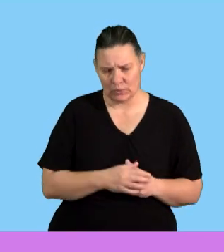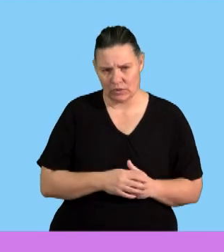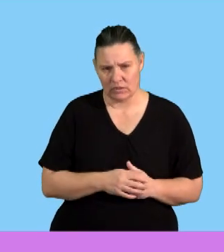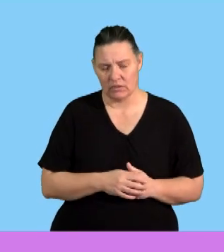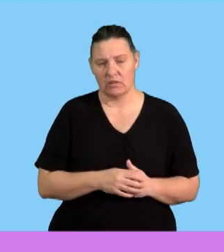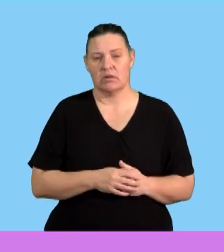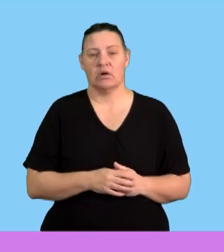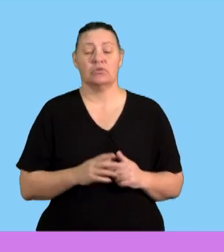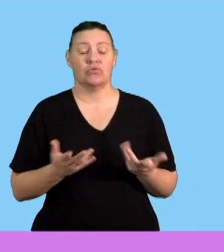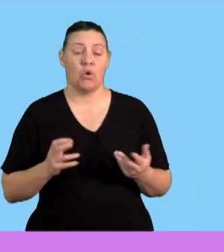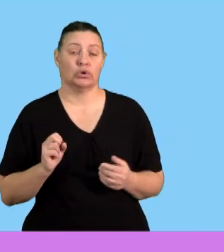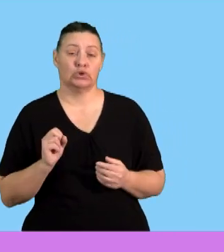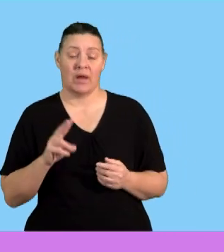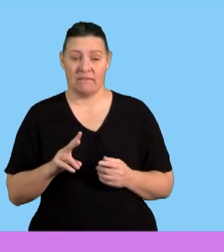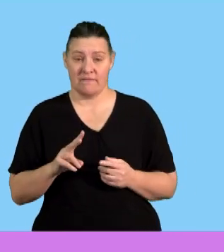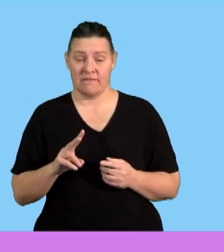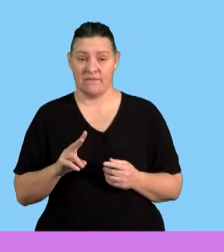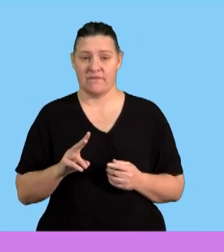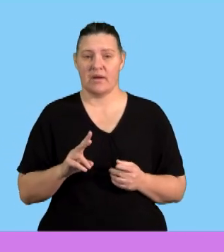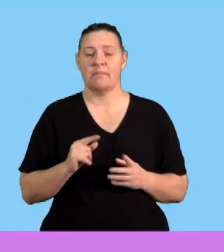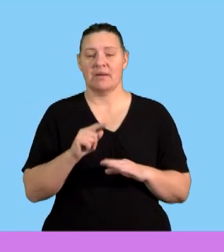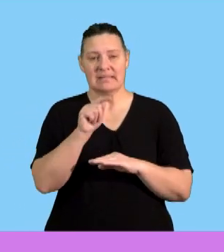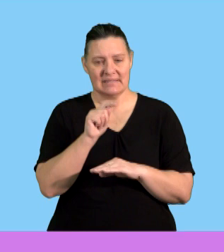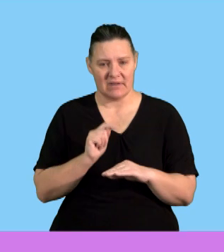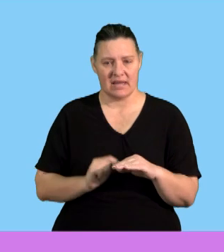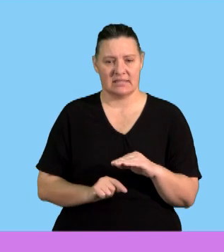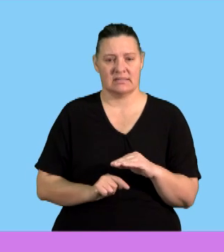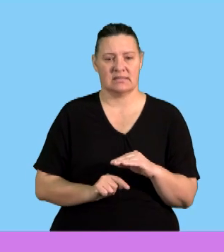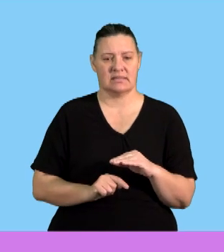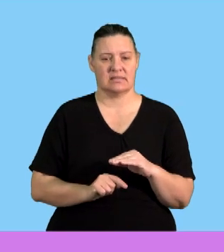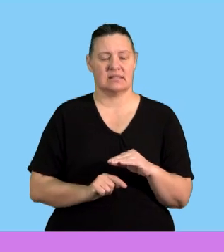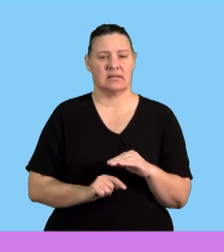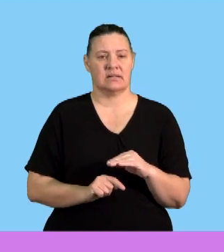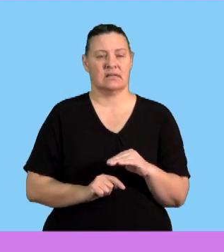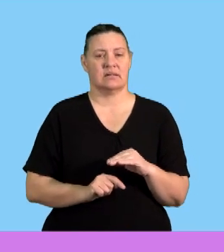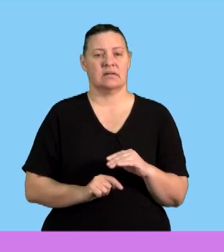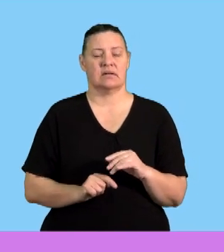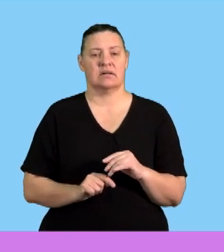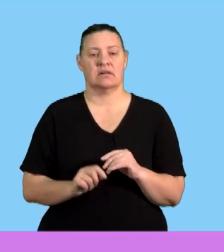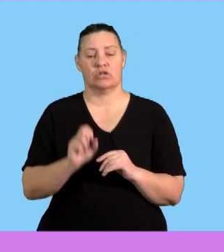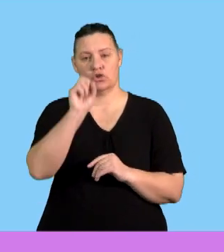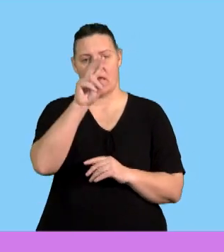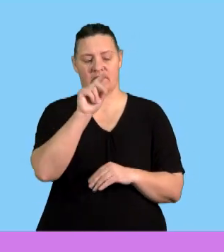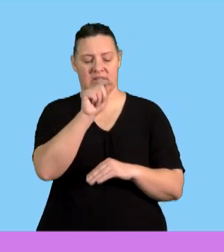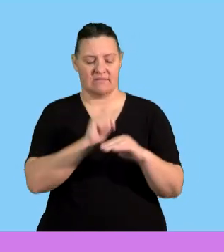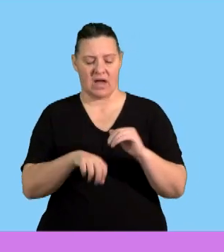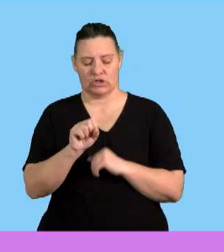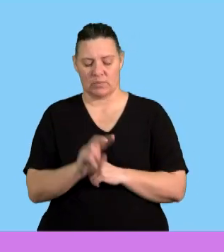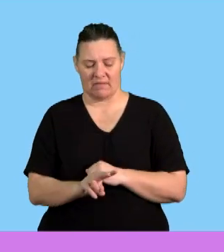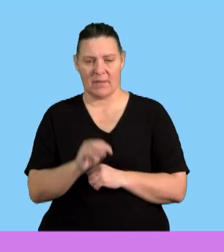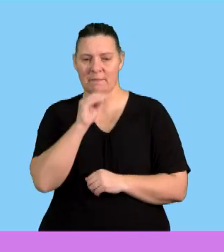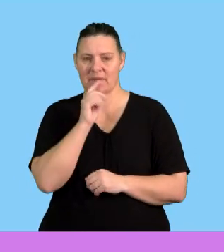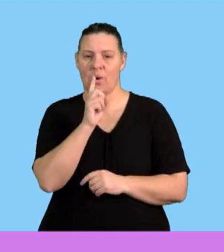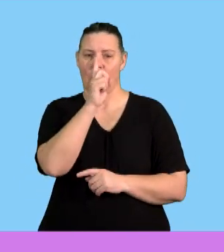that. So the 12 is going to be divided by 12. So it's 1%